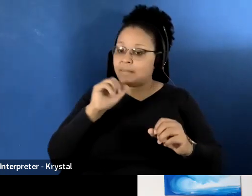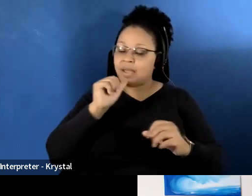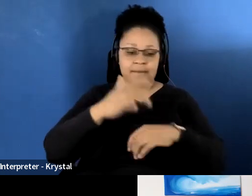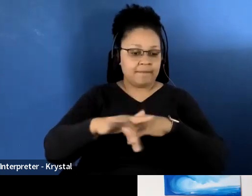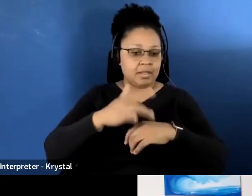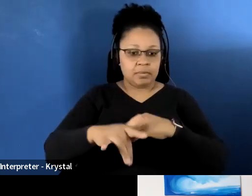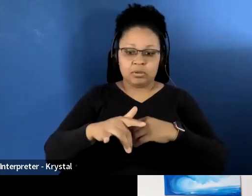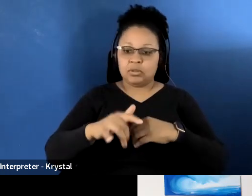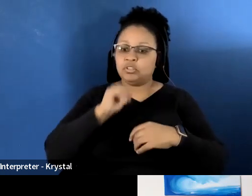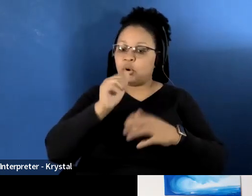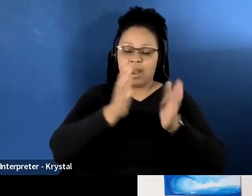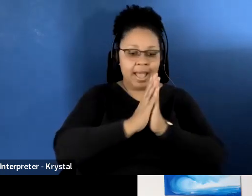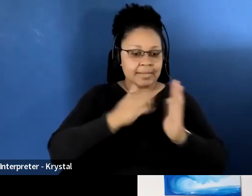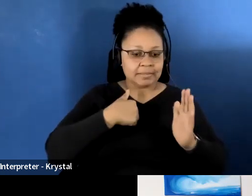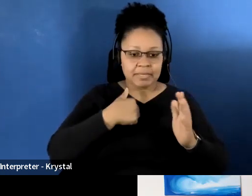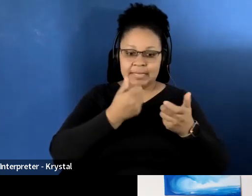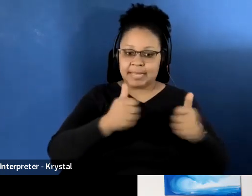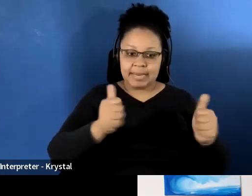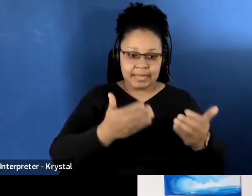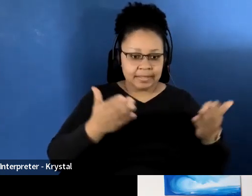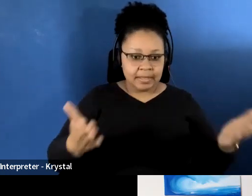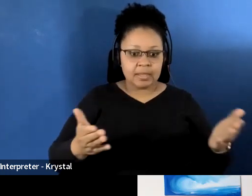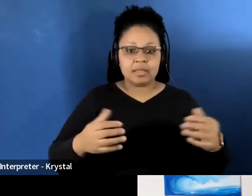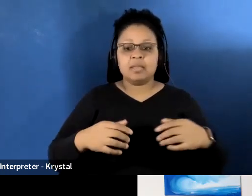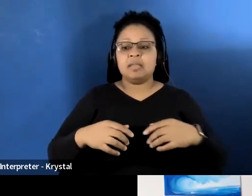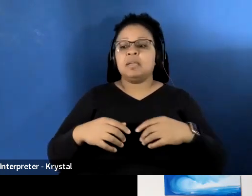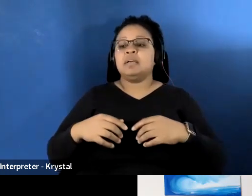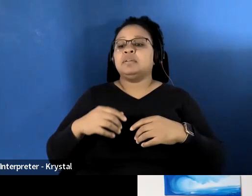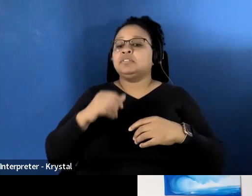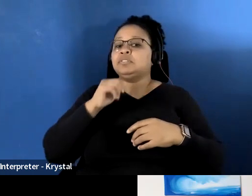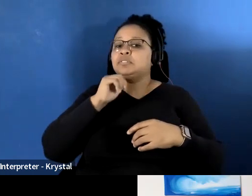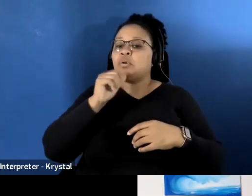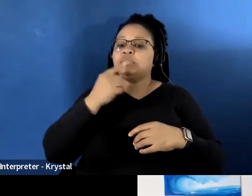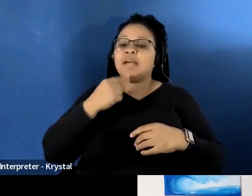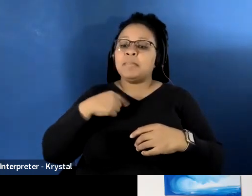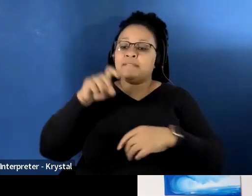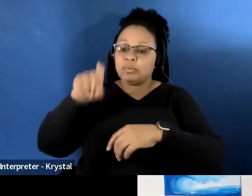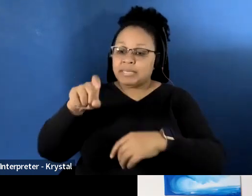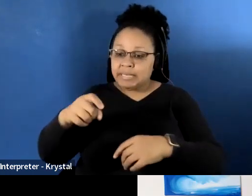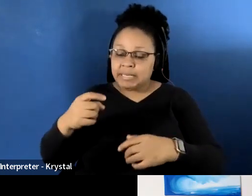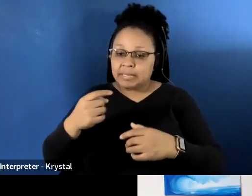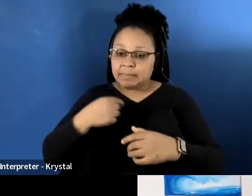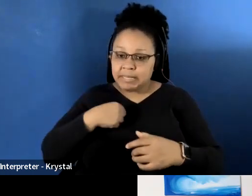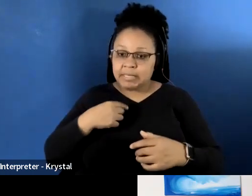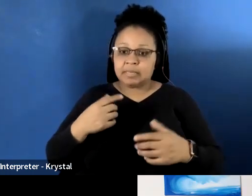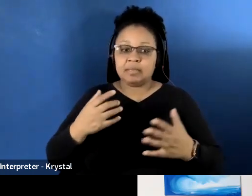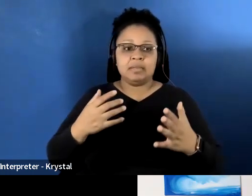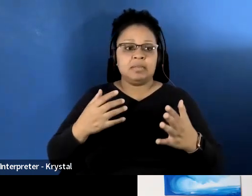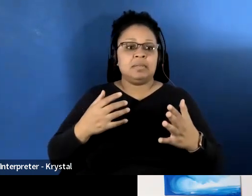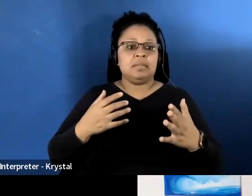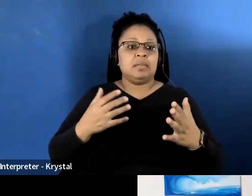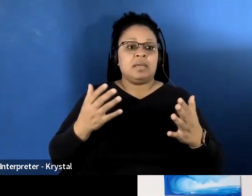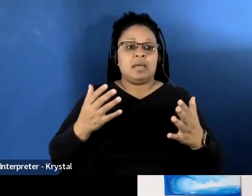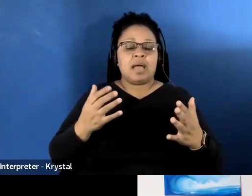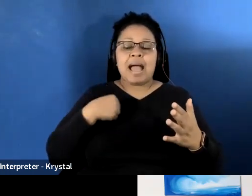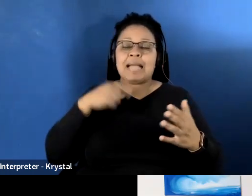not need anything. I did tell them I would hunt them down if they needed me, and I did, because I just